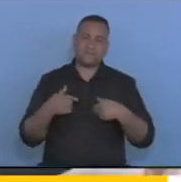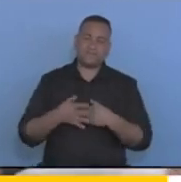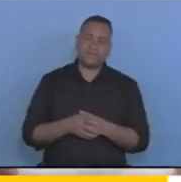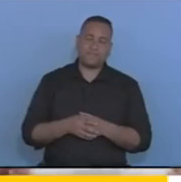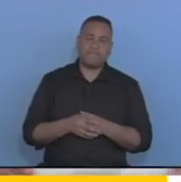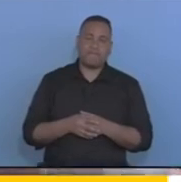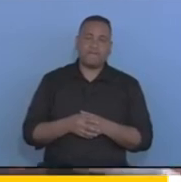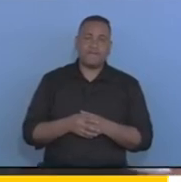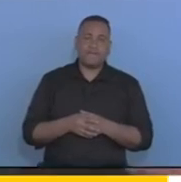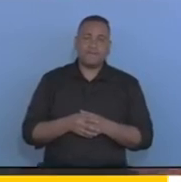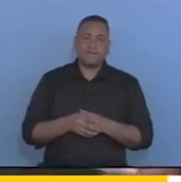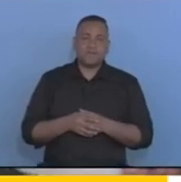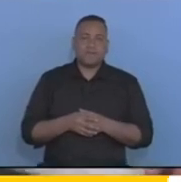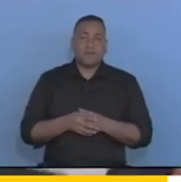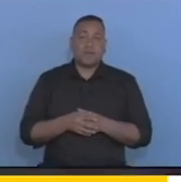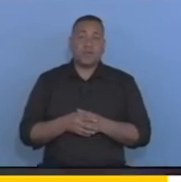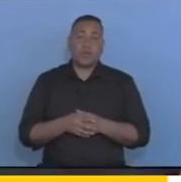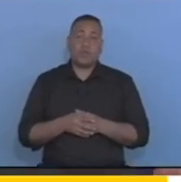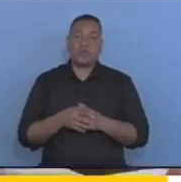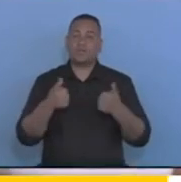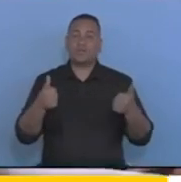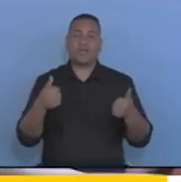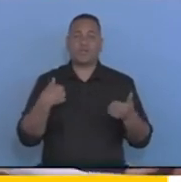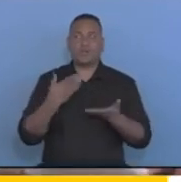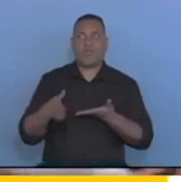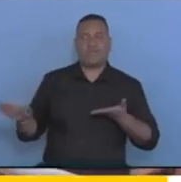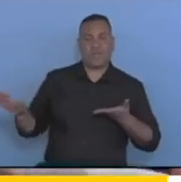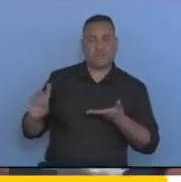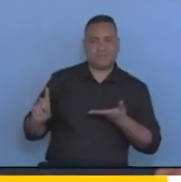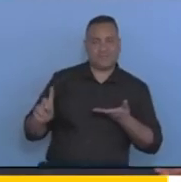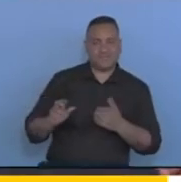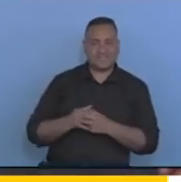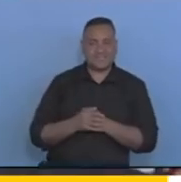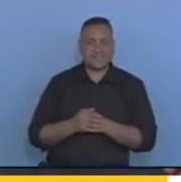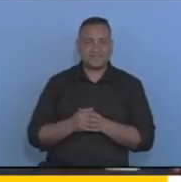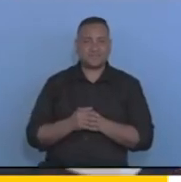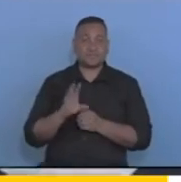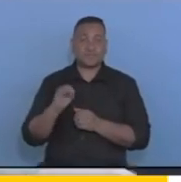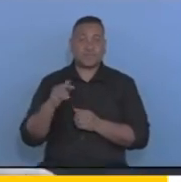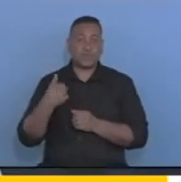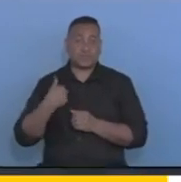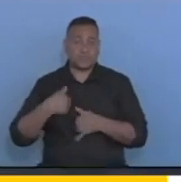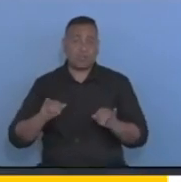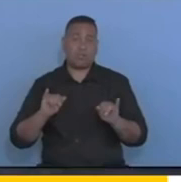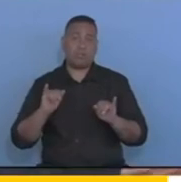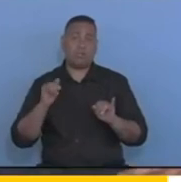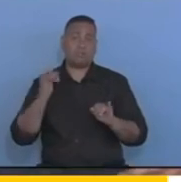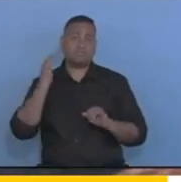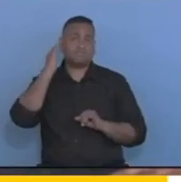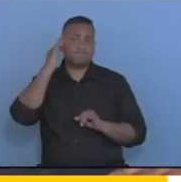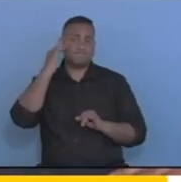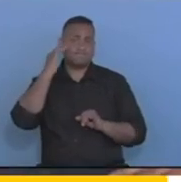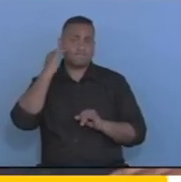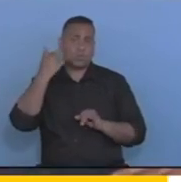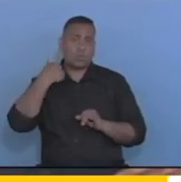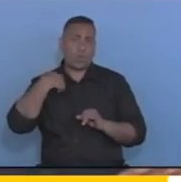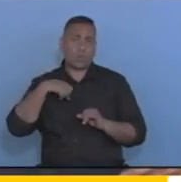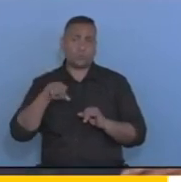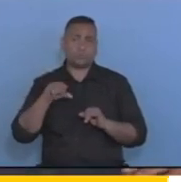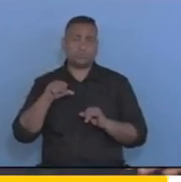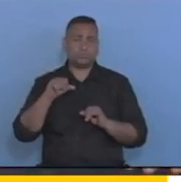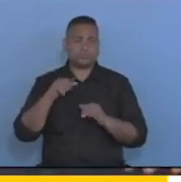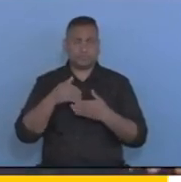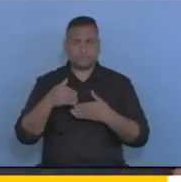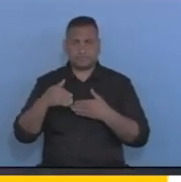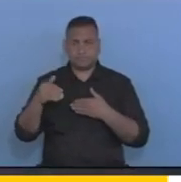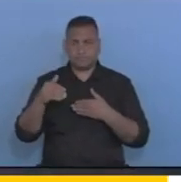certainly is. You don't want to be left behind. You don't want to be left behind. So if you're still contemplating, well, hopefully you're not contemplating much anymore, but you're